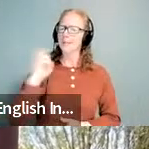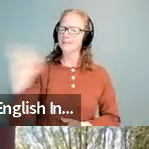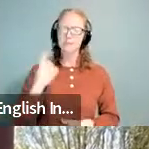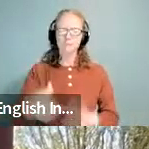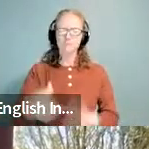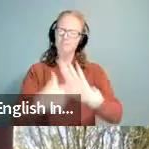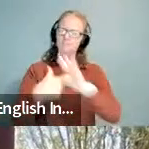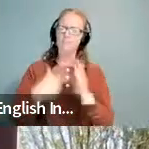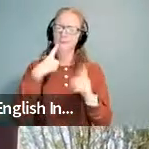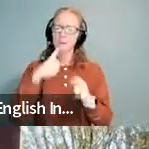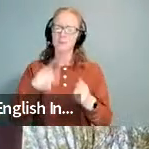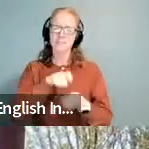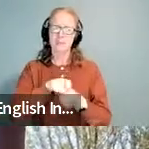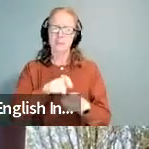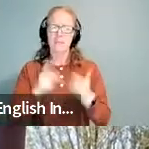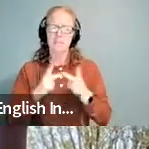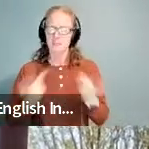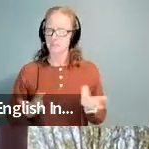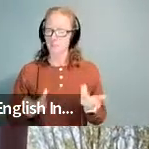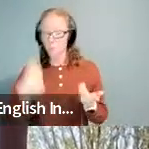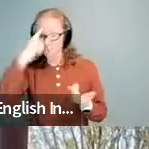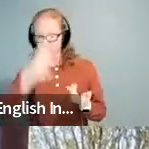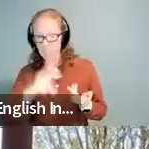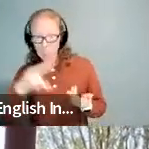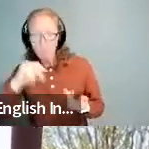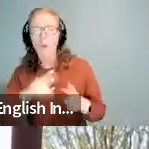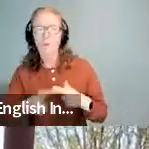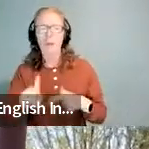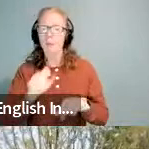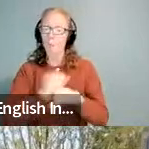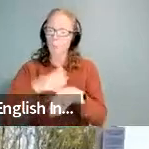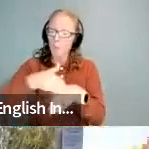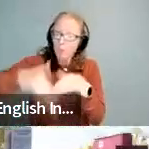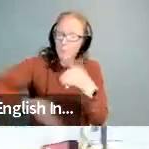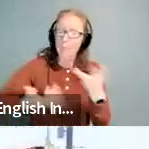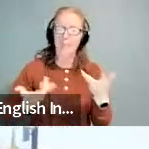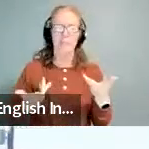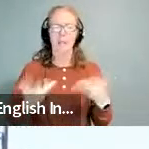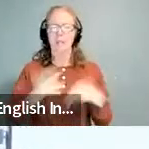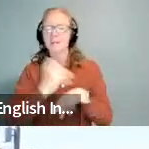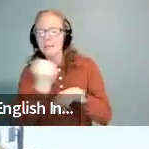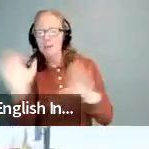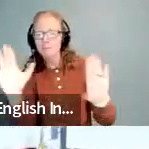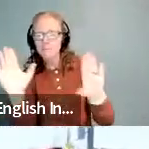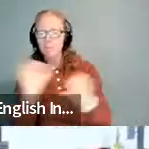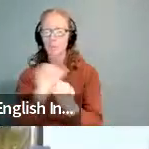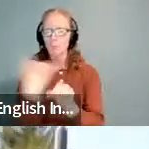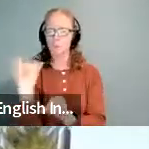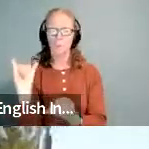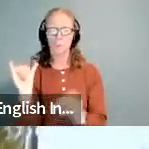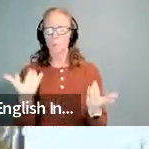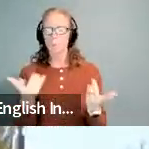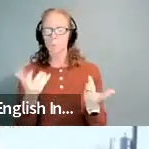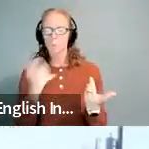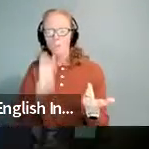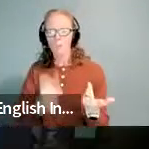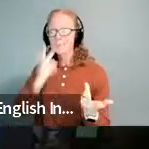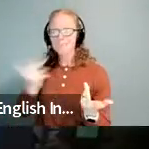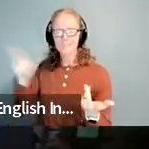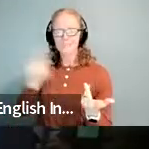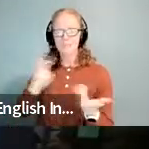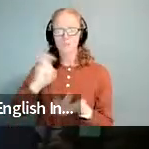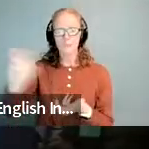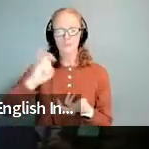places. People may not think so, but people work on the weekends, people work on Saturday and Sunday, and you don't always see that or get